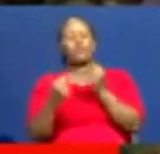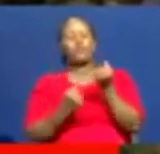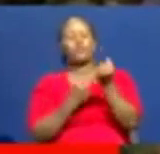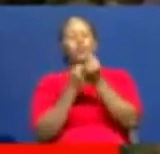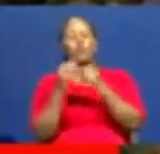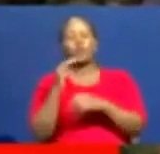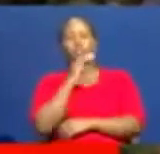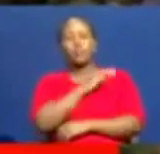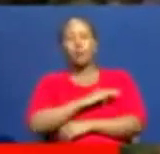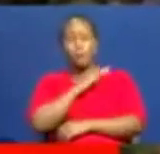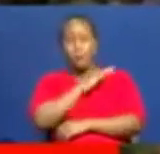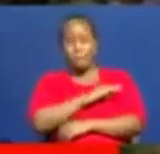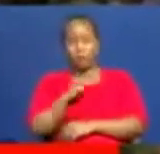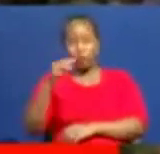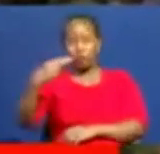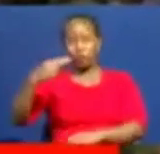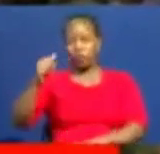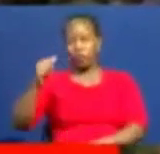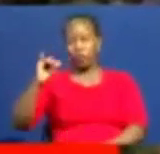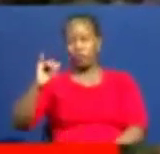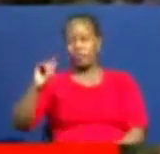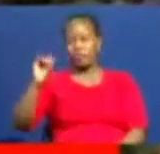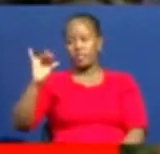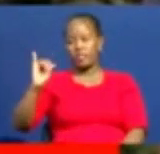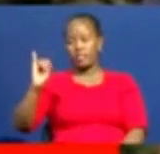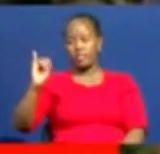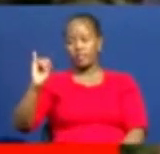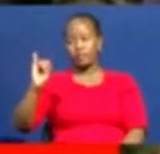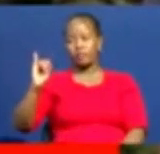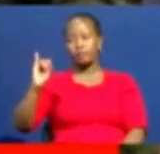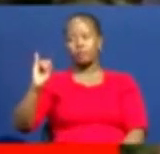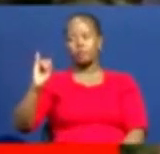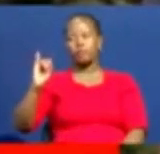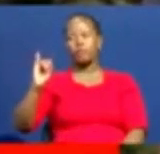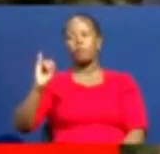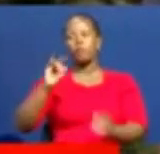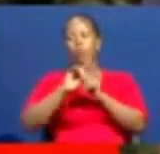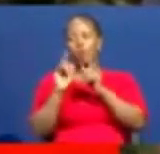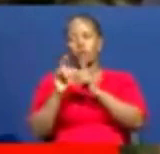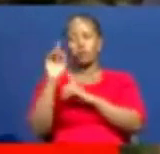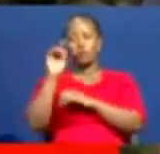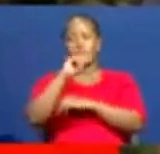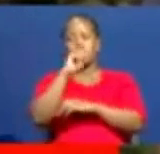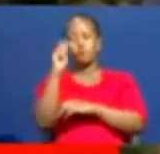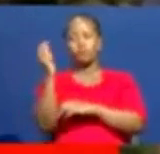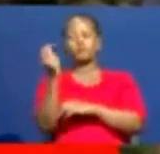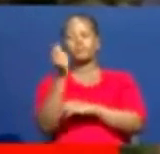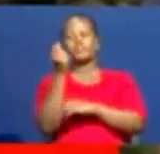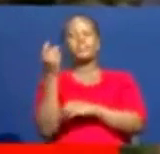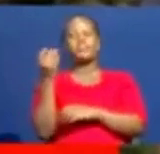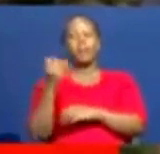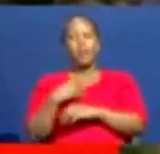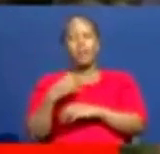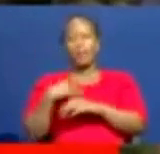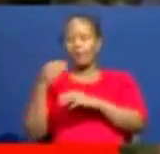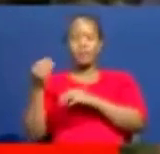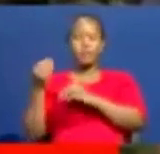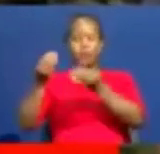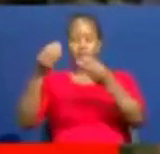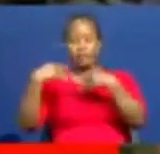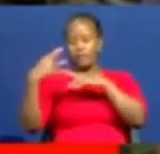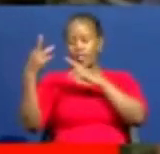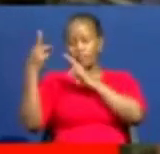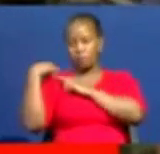mission to Haiti. And Kenya has been mandated